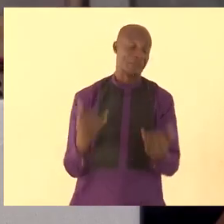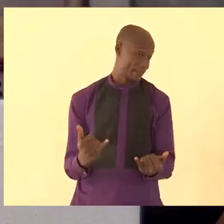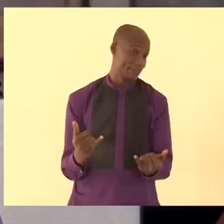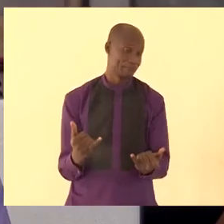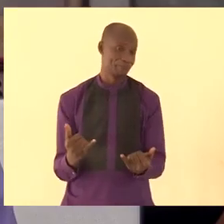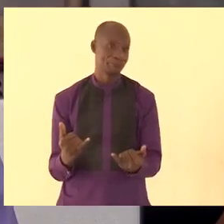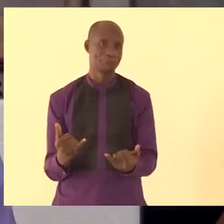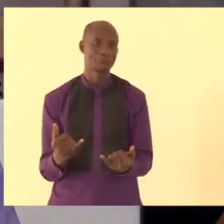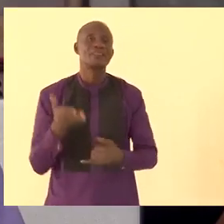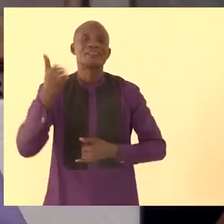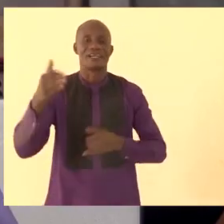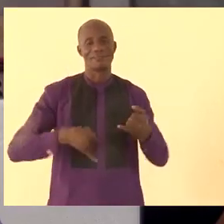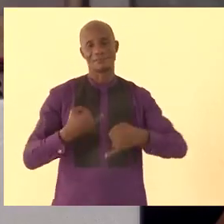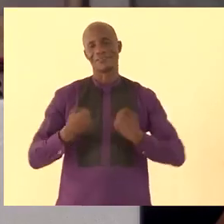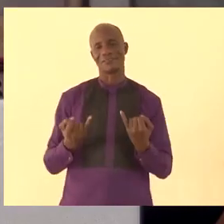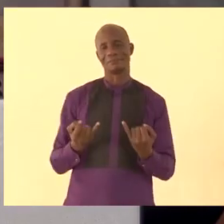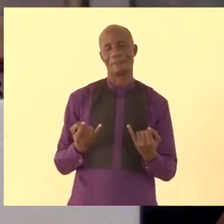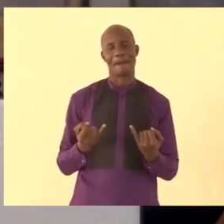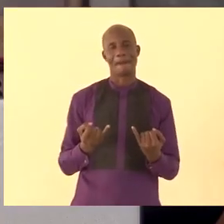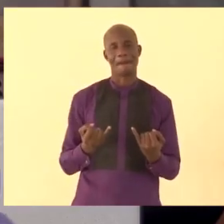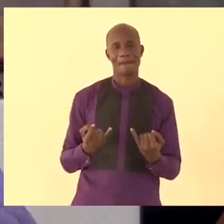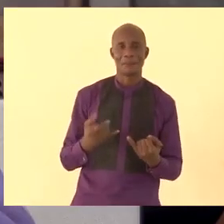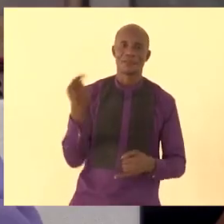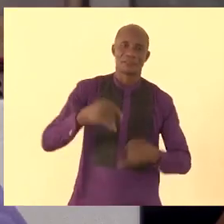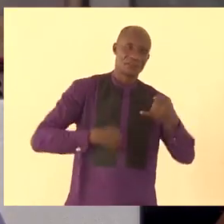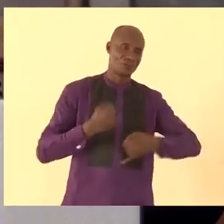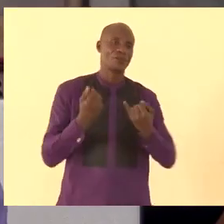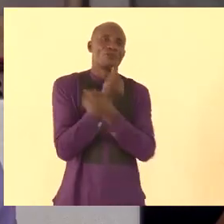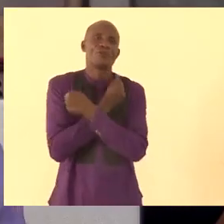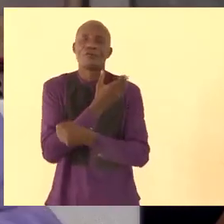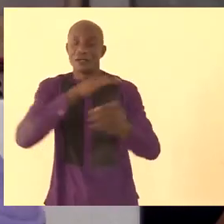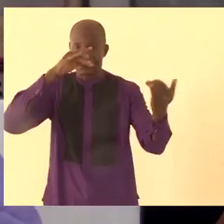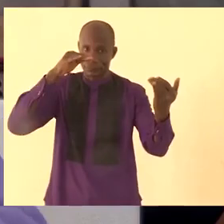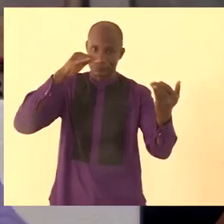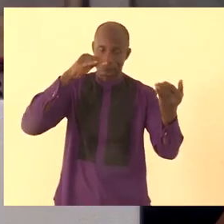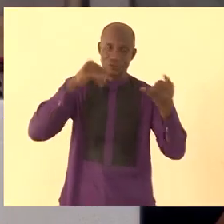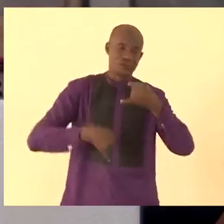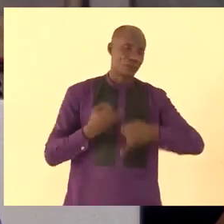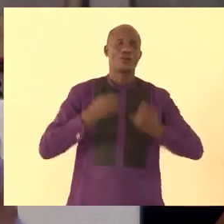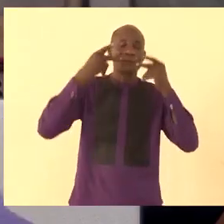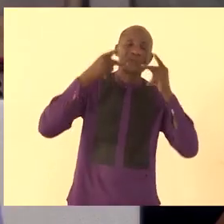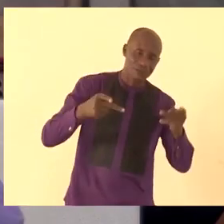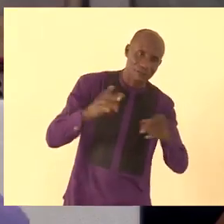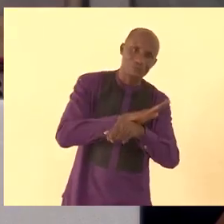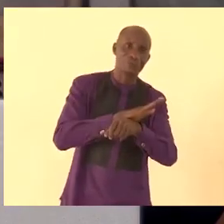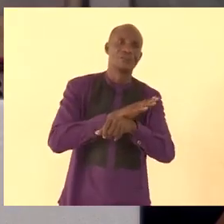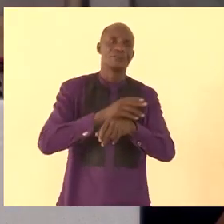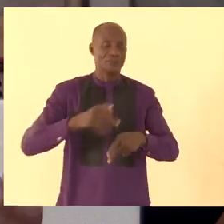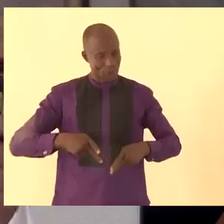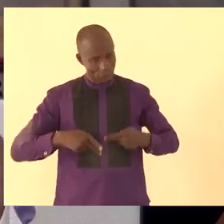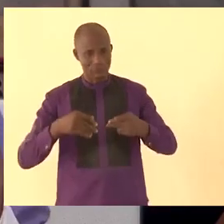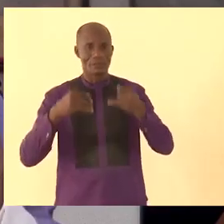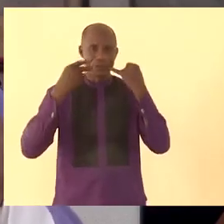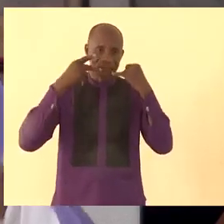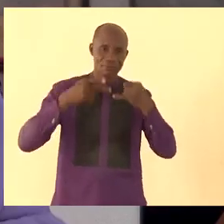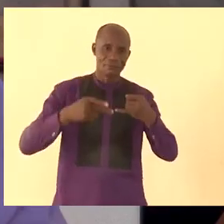present, there is joy. The joy of love and hope, the joy of peaceful conscience, the joy of grateful heart, the